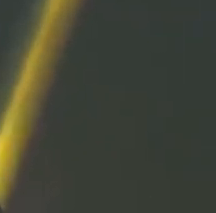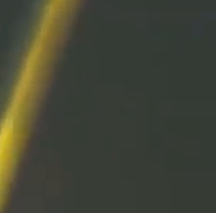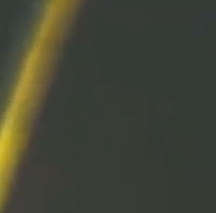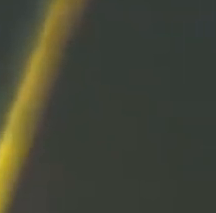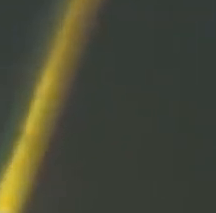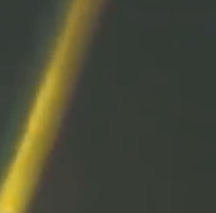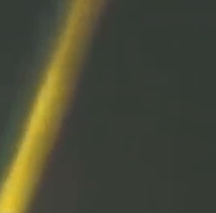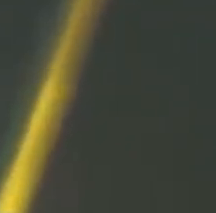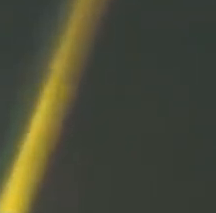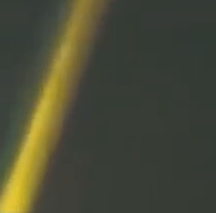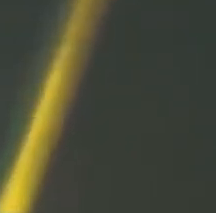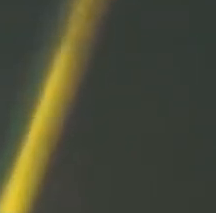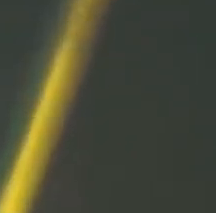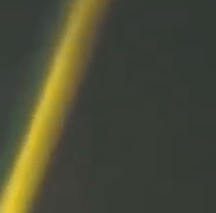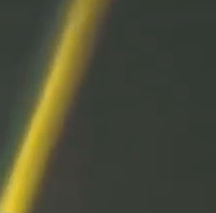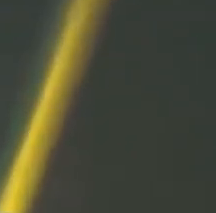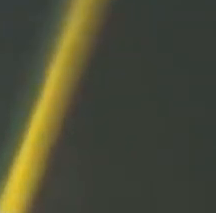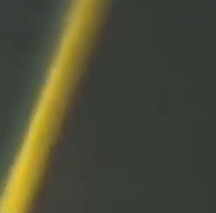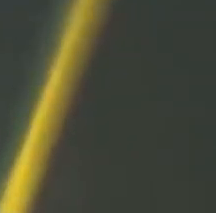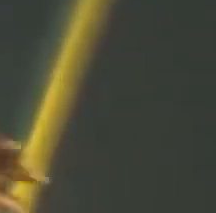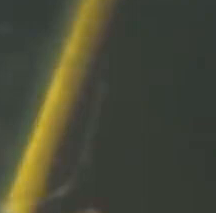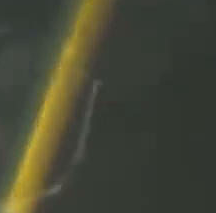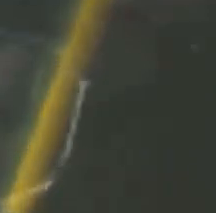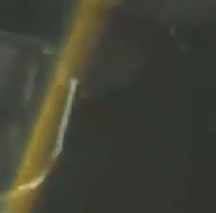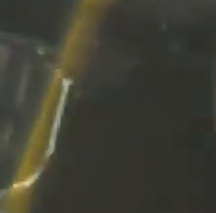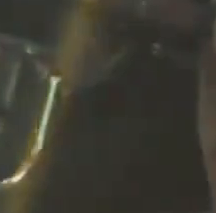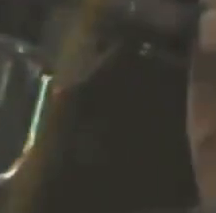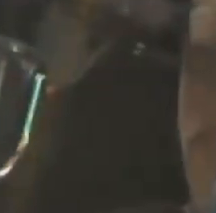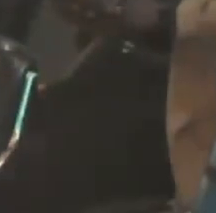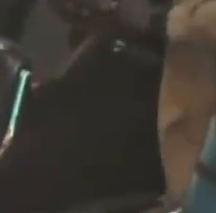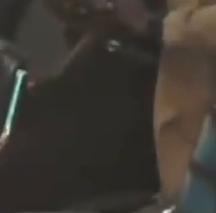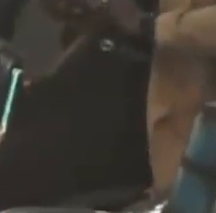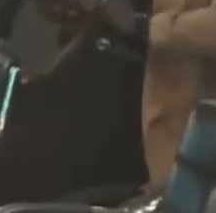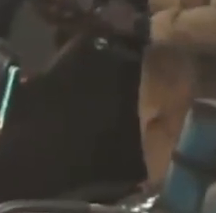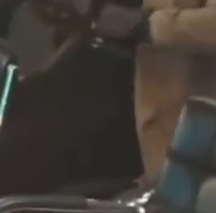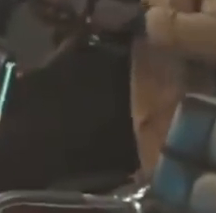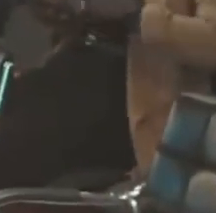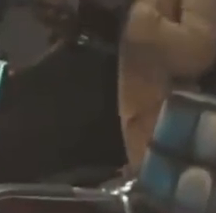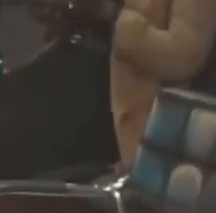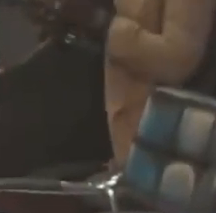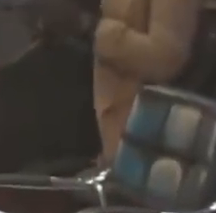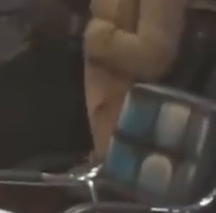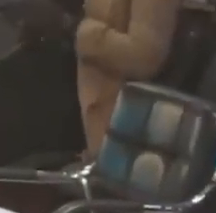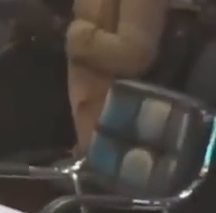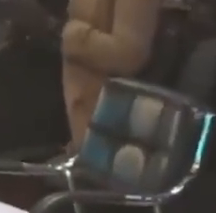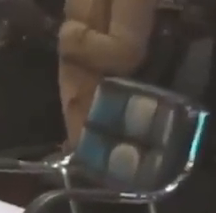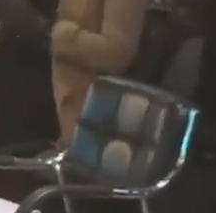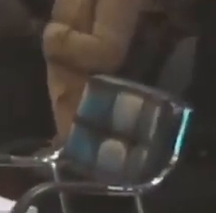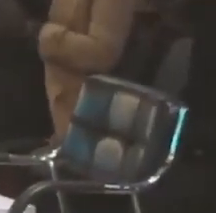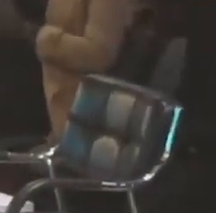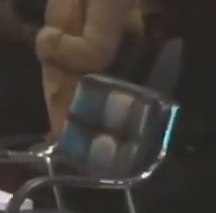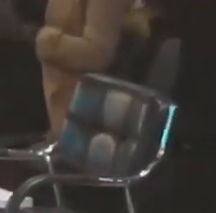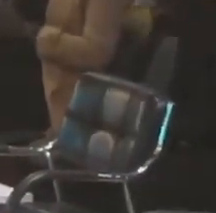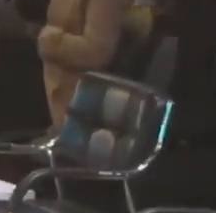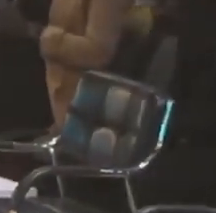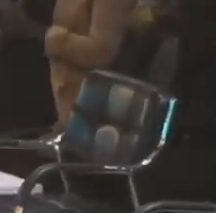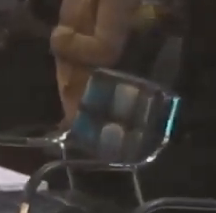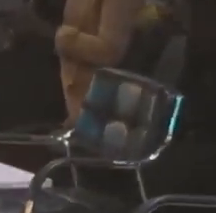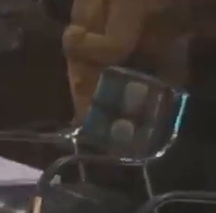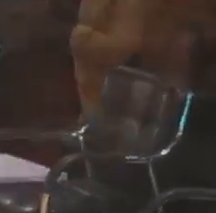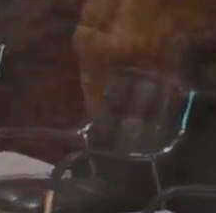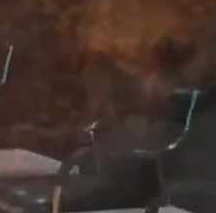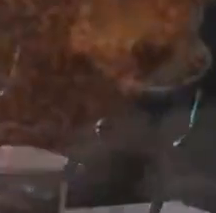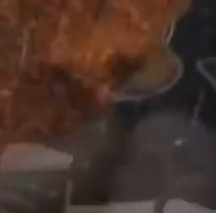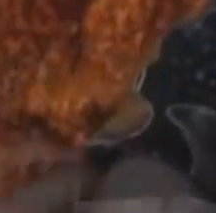Are we together? And that from a child, thou hast known the Holy Scripture, which is able to make